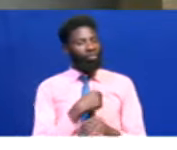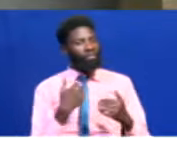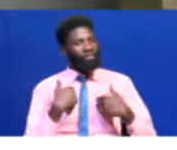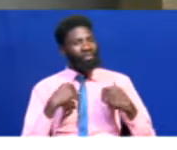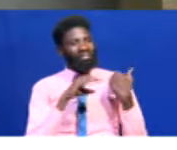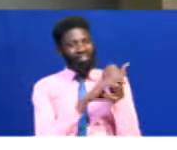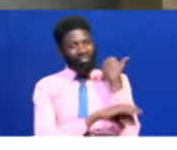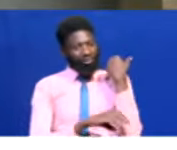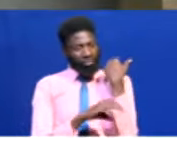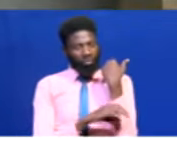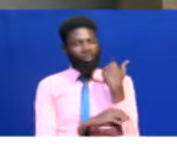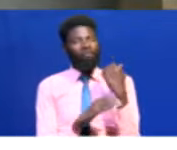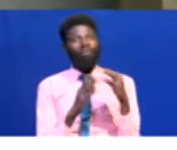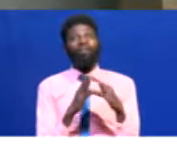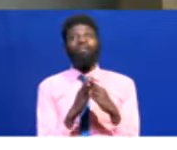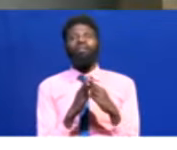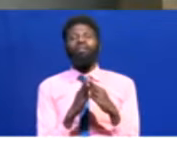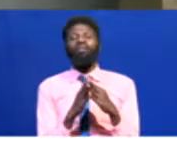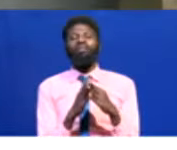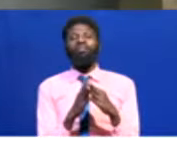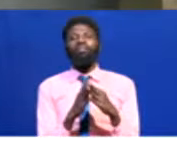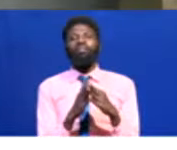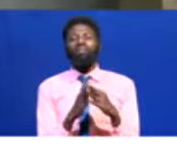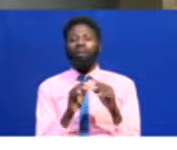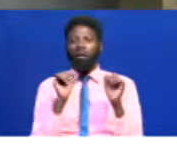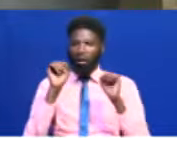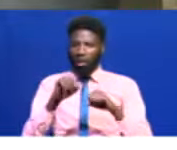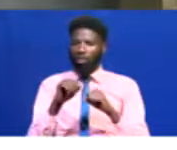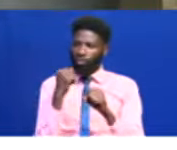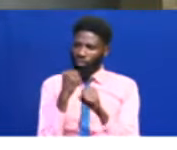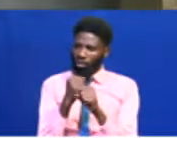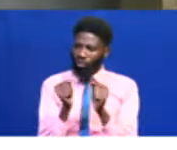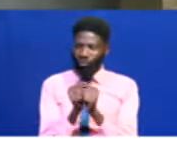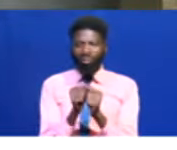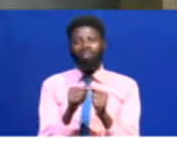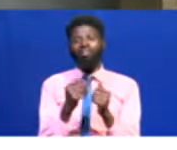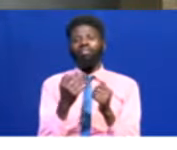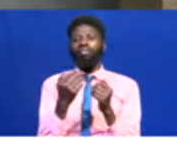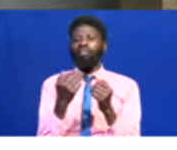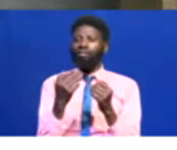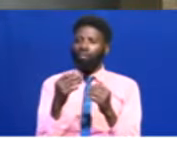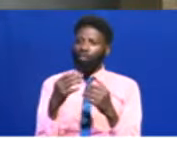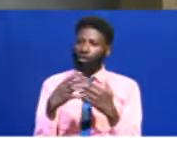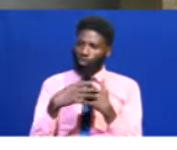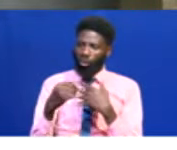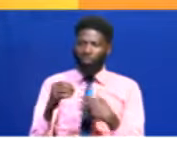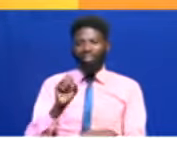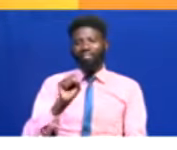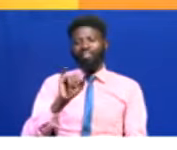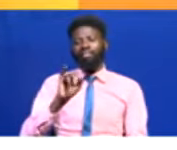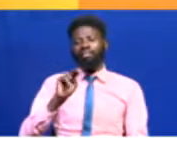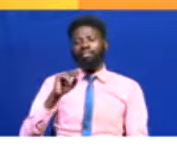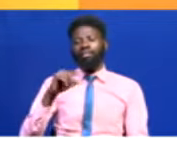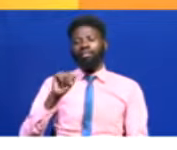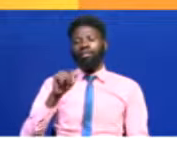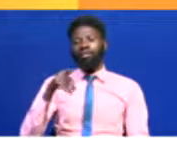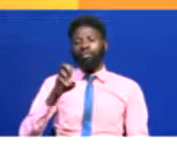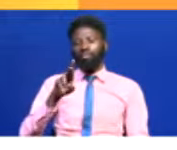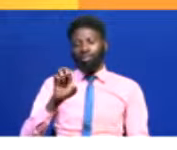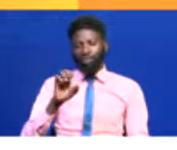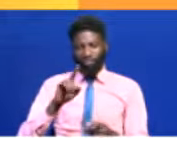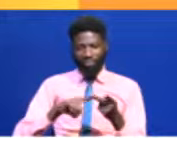to, to look into, like Singapore. We have Egypt here doing very well. We have